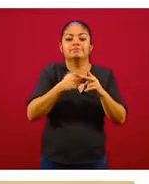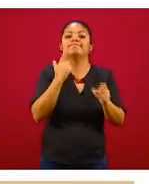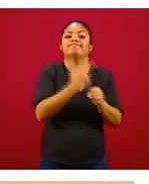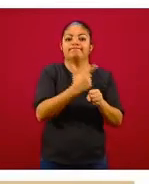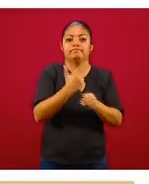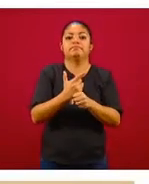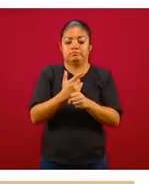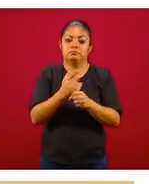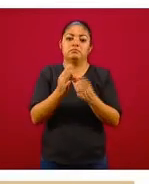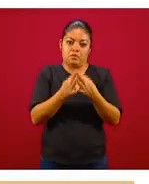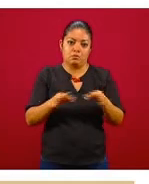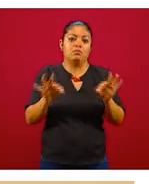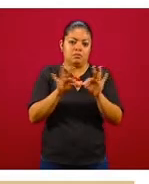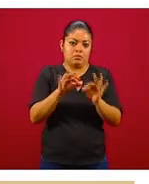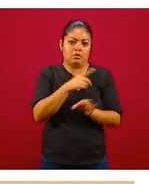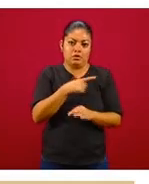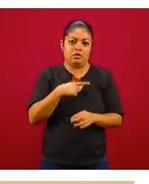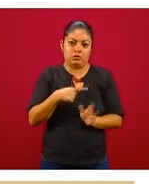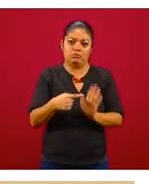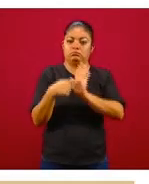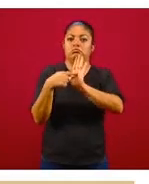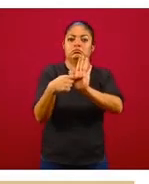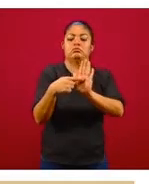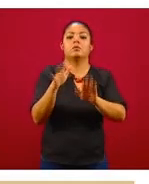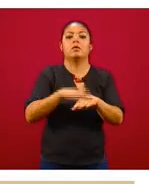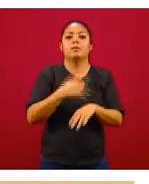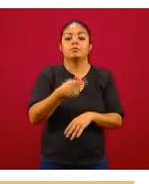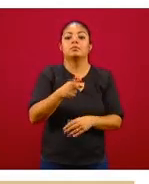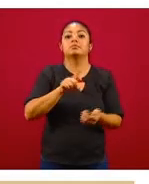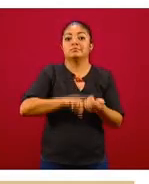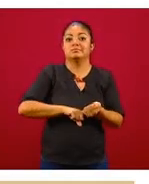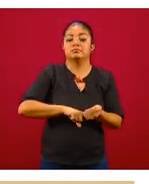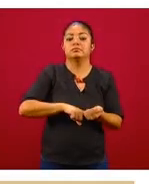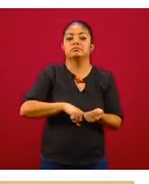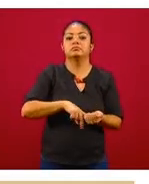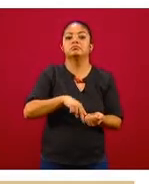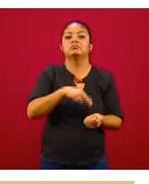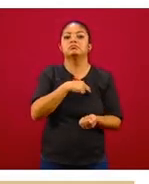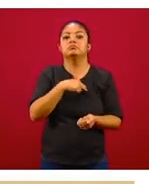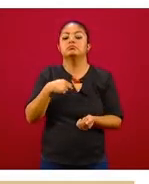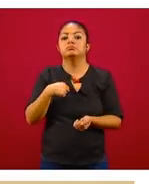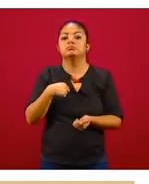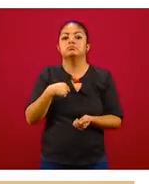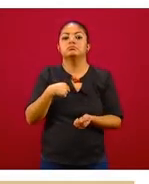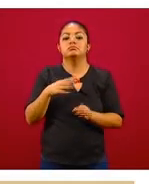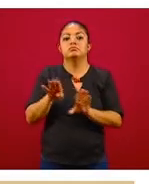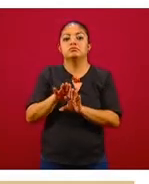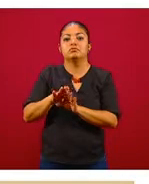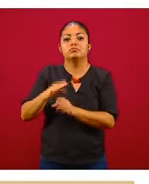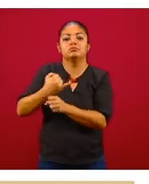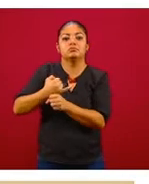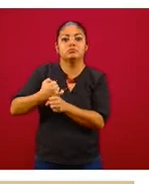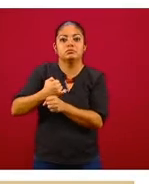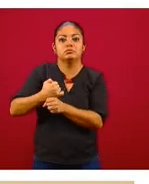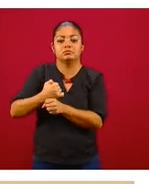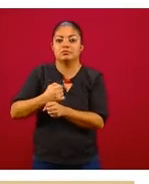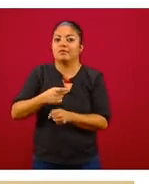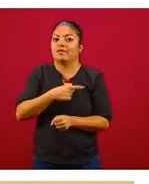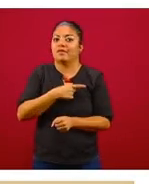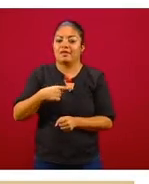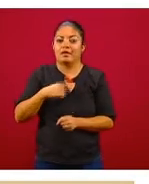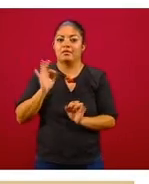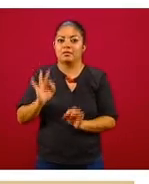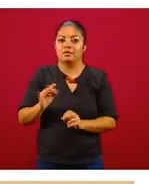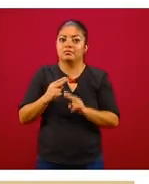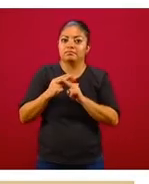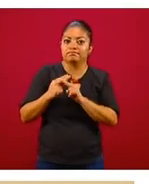And sometimes when we see a bar like this one that is abnormally short,